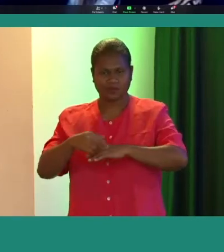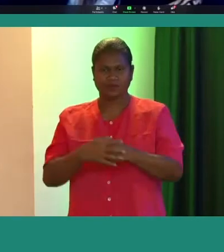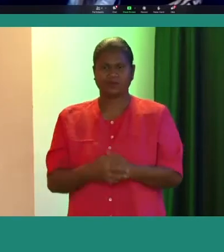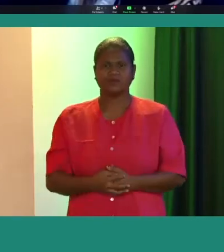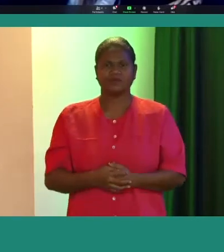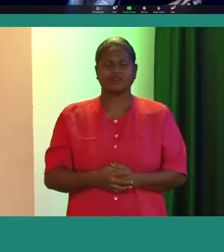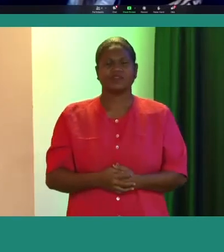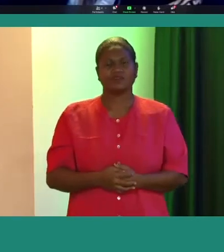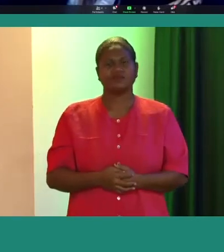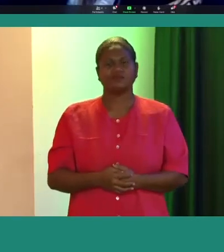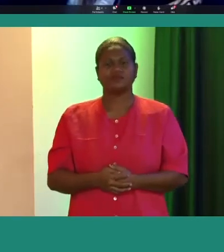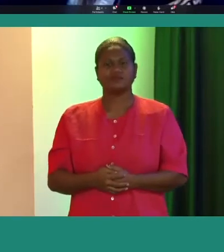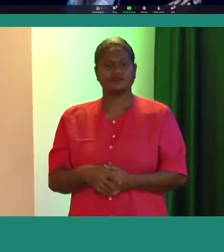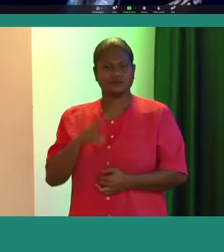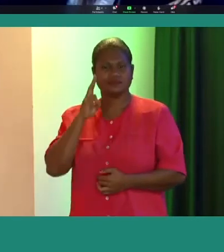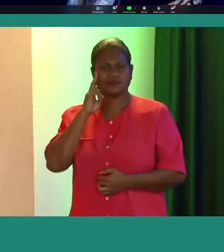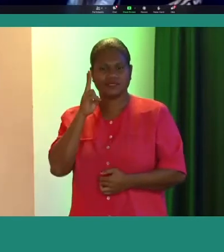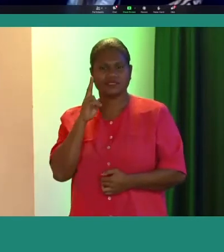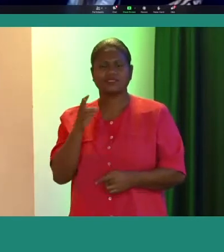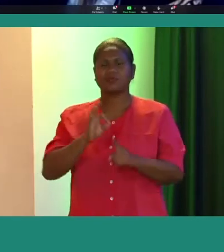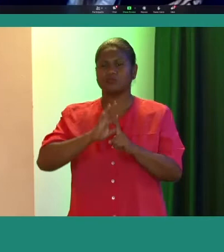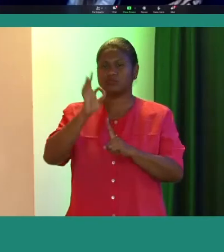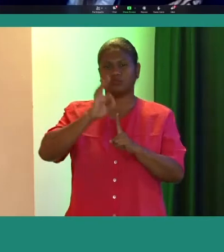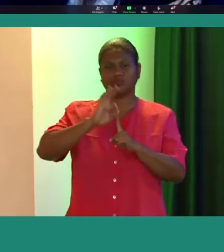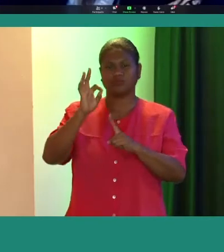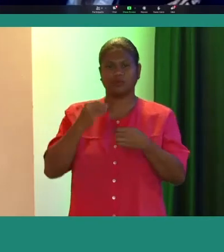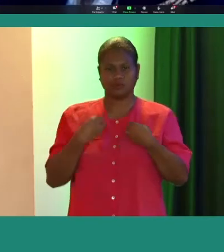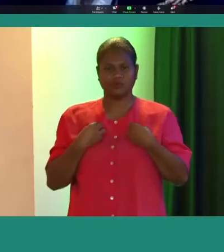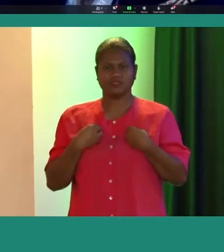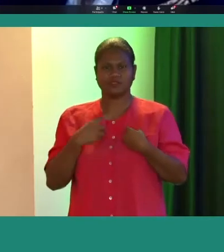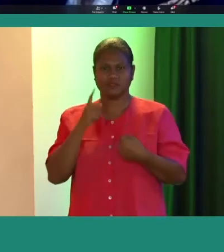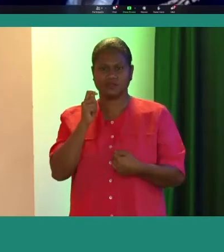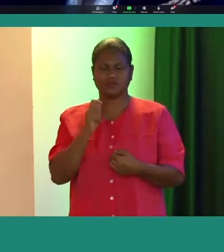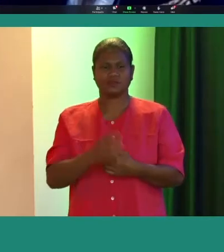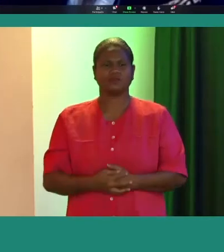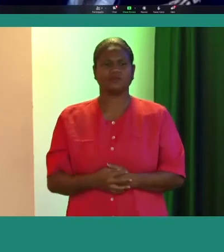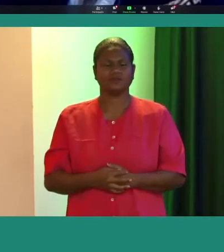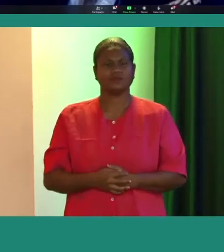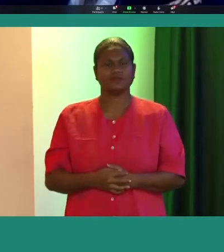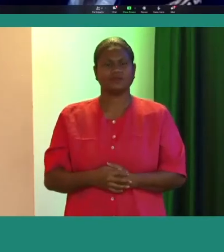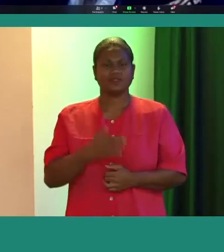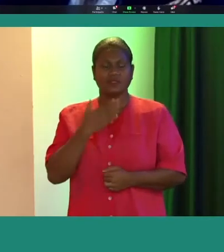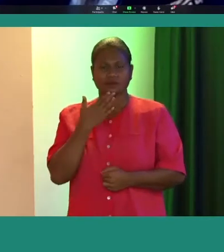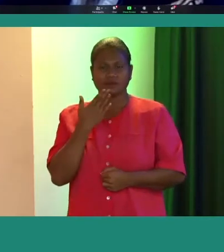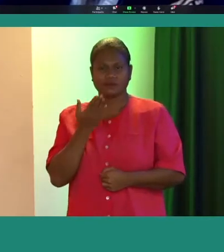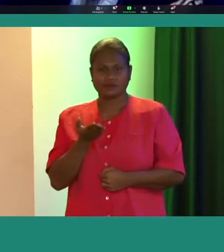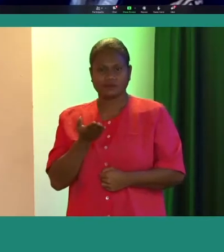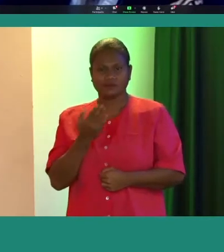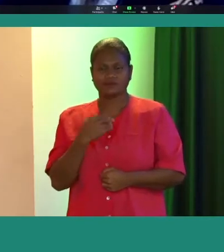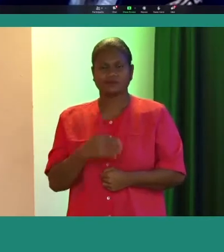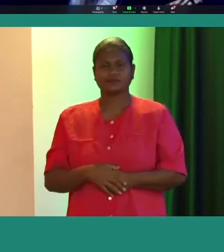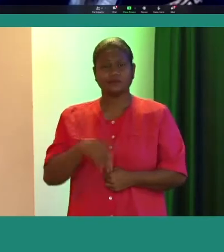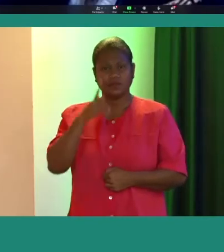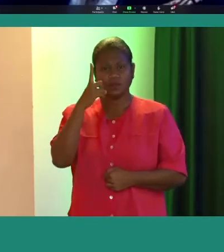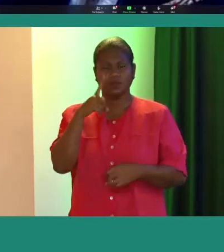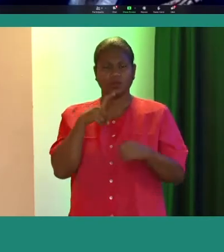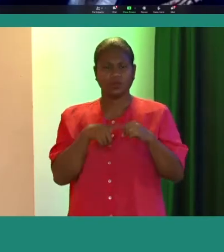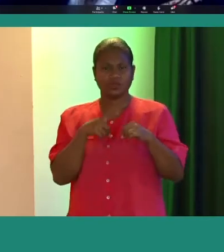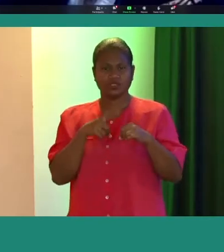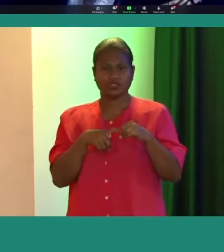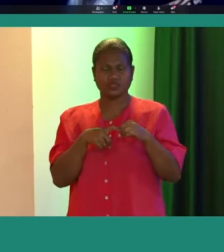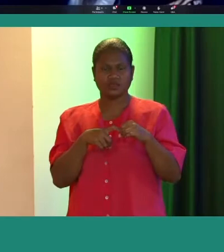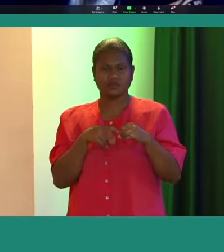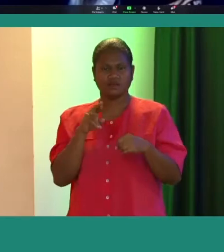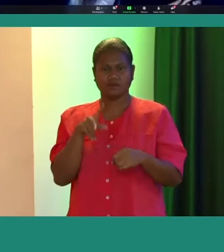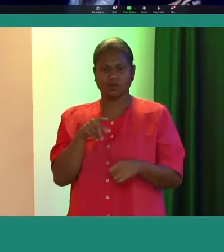having a gender diverse workforce as well. Thank you for that. We have one question here for